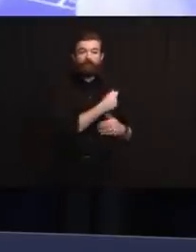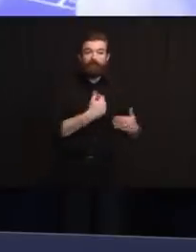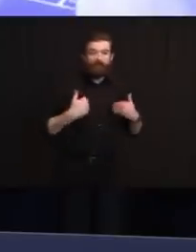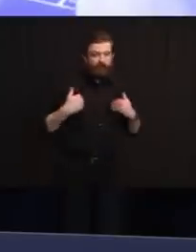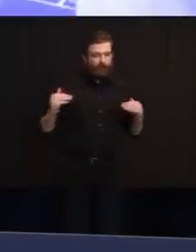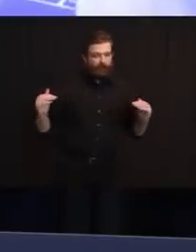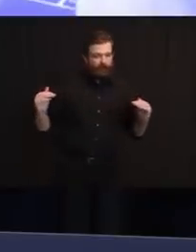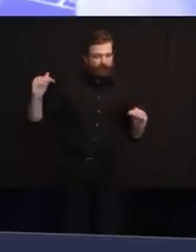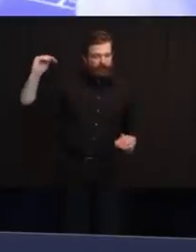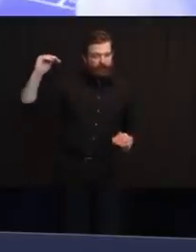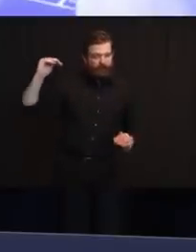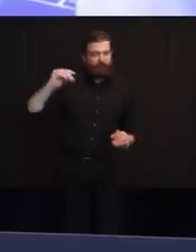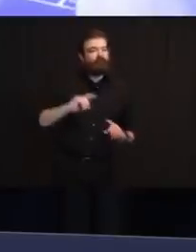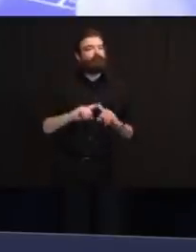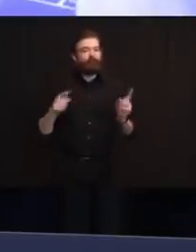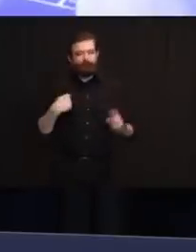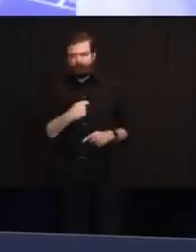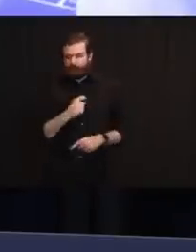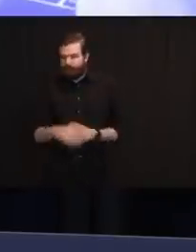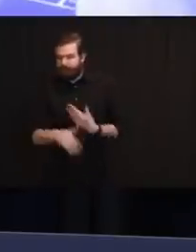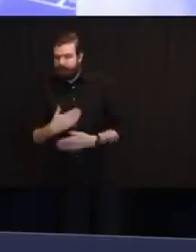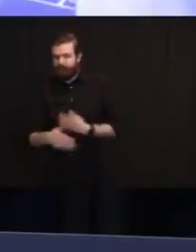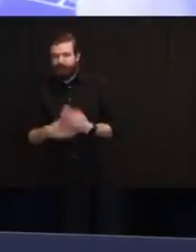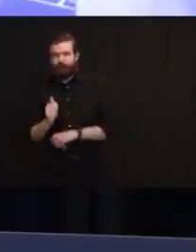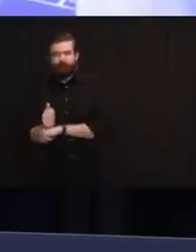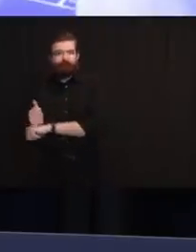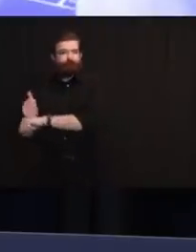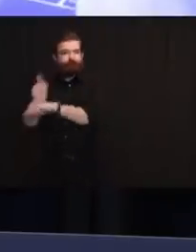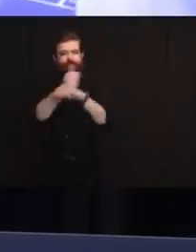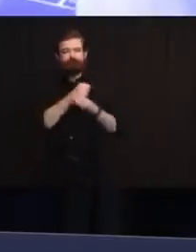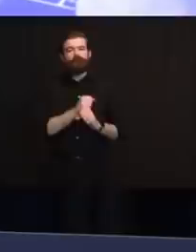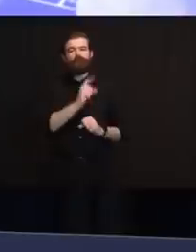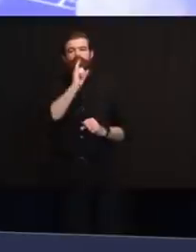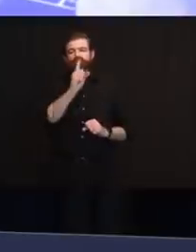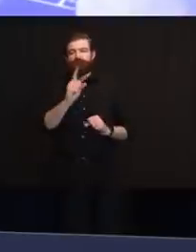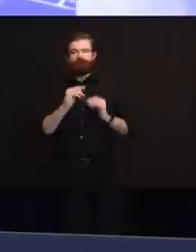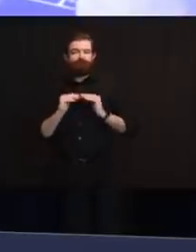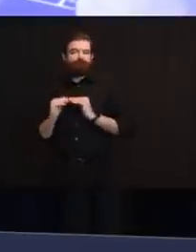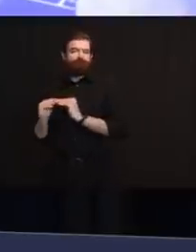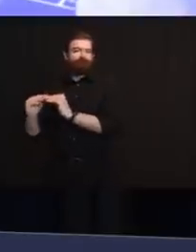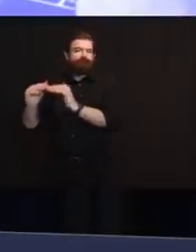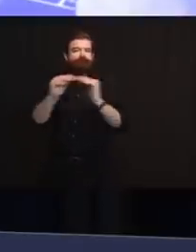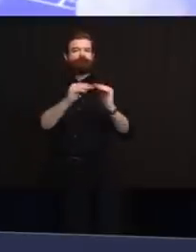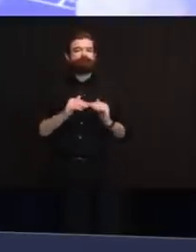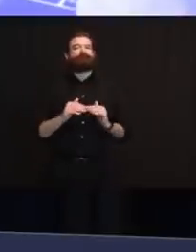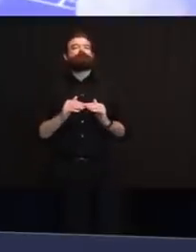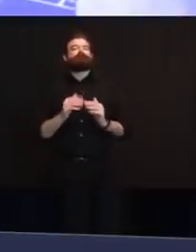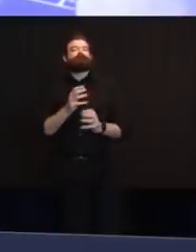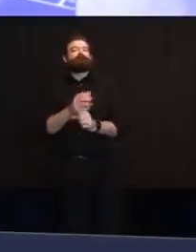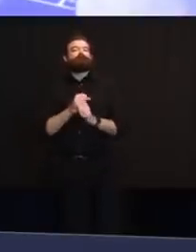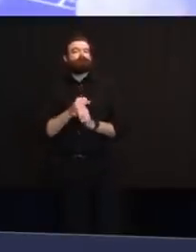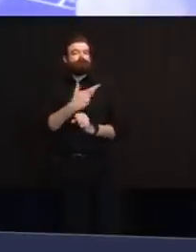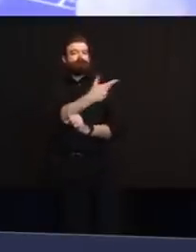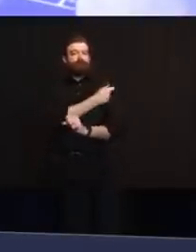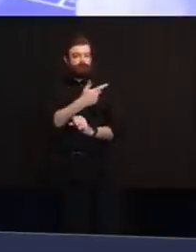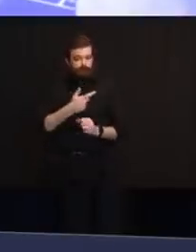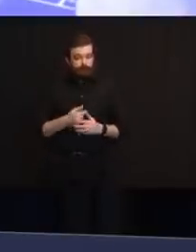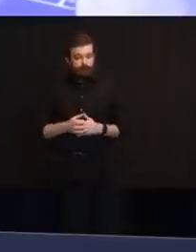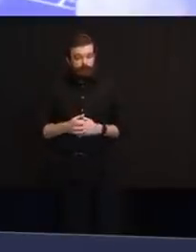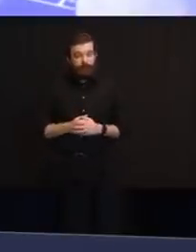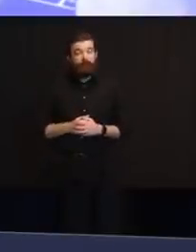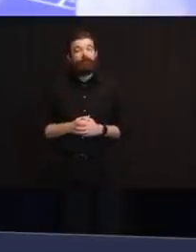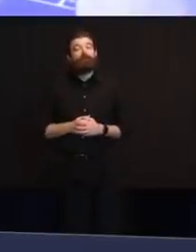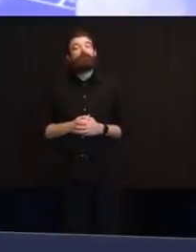phases to assure equitable distribution. Currently, vaccines are available to those who are in